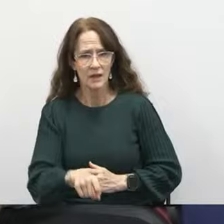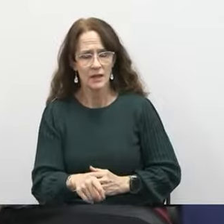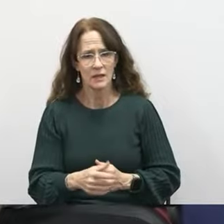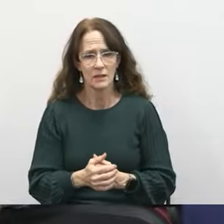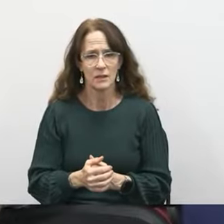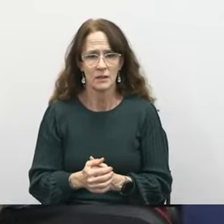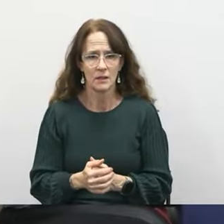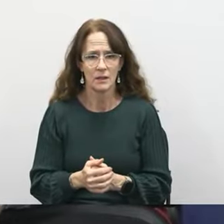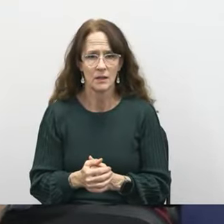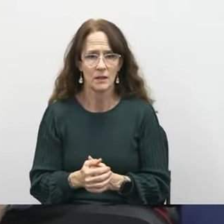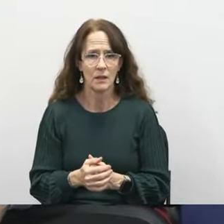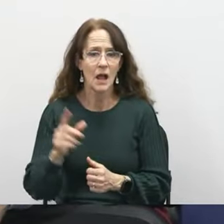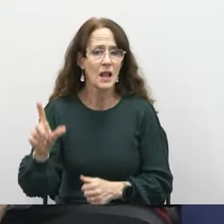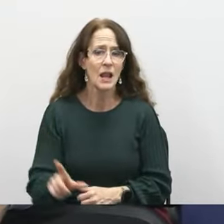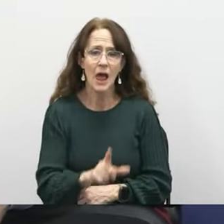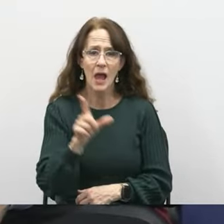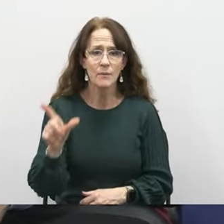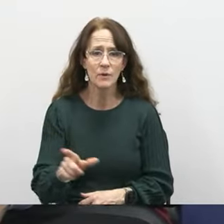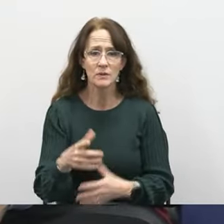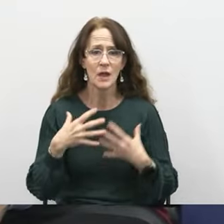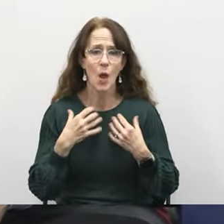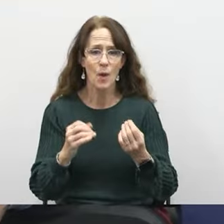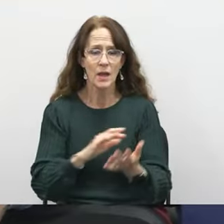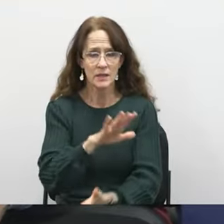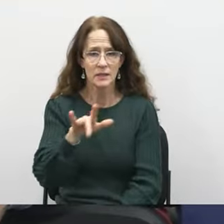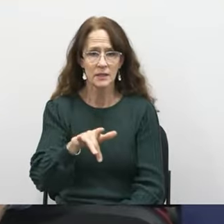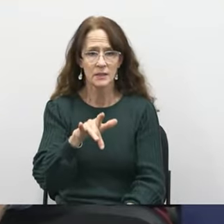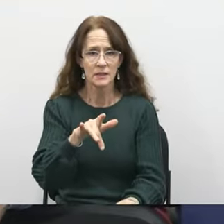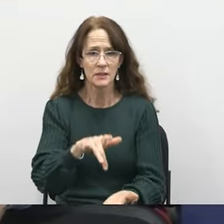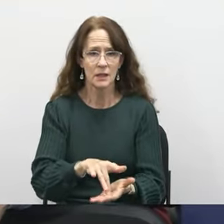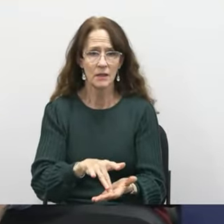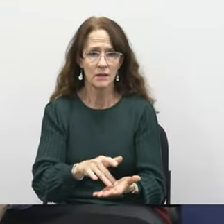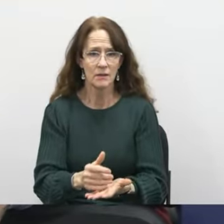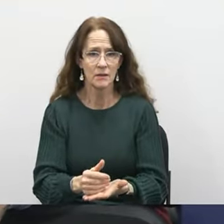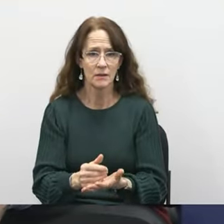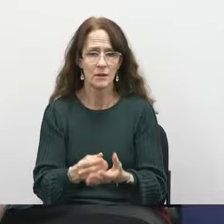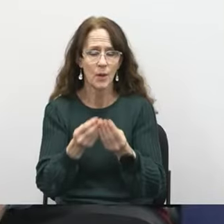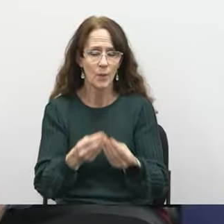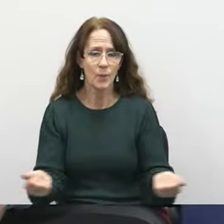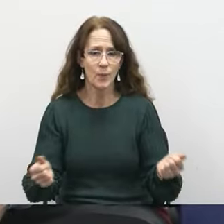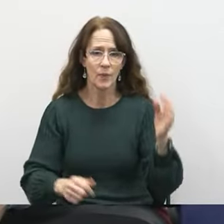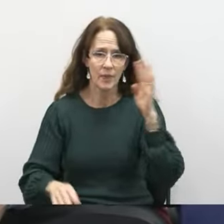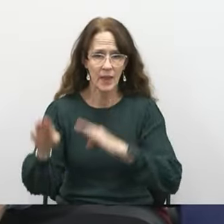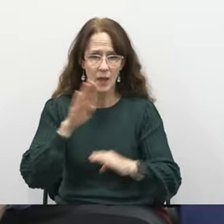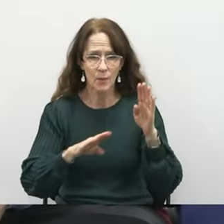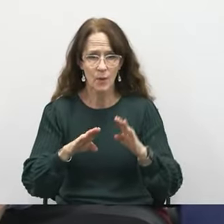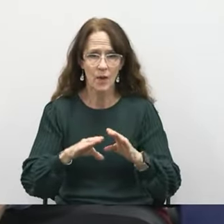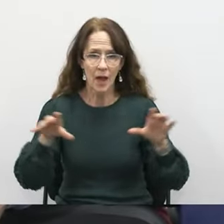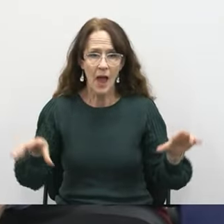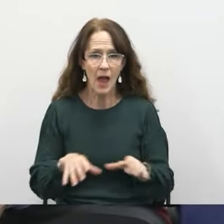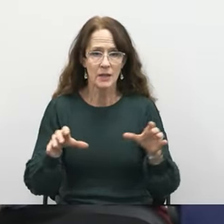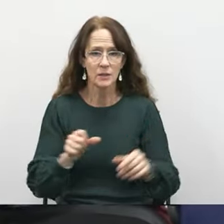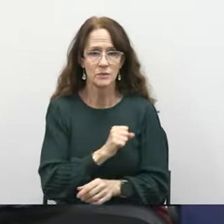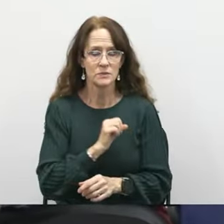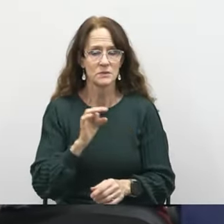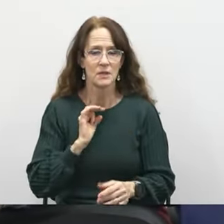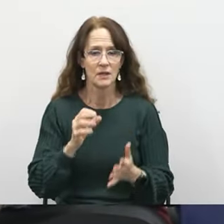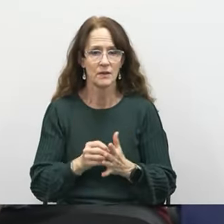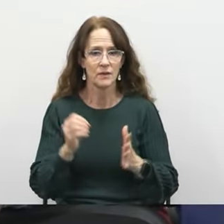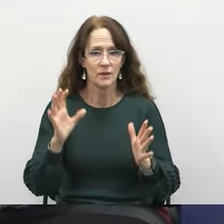Notwithstanding this, libraries and wellness centers alleviate that worry, because while they are active in staff, students